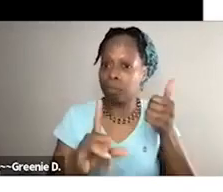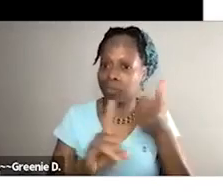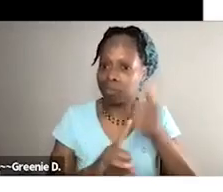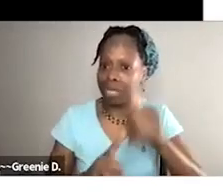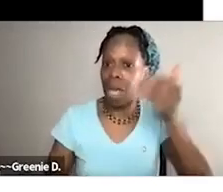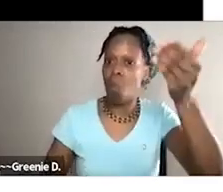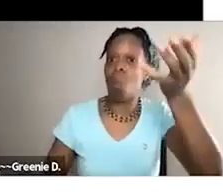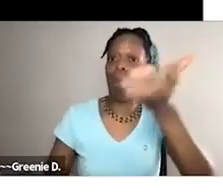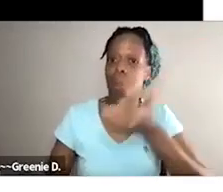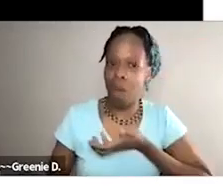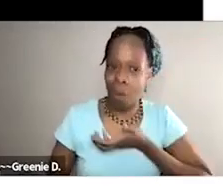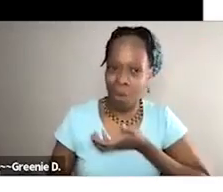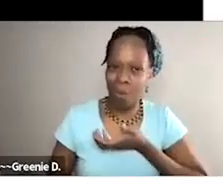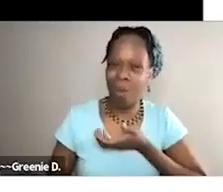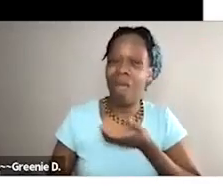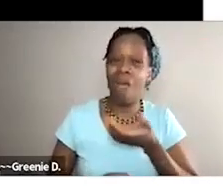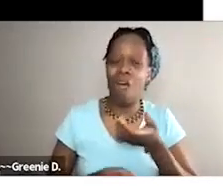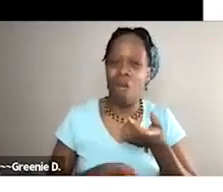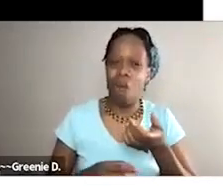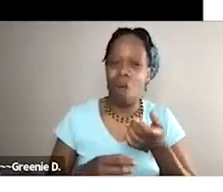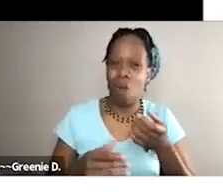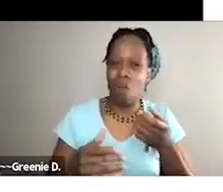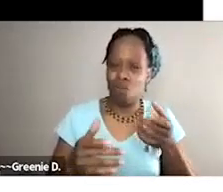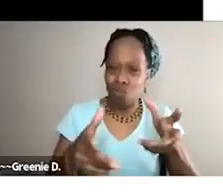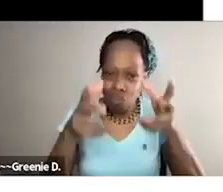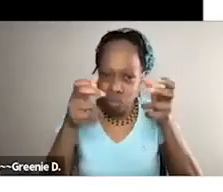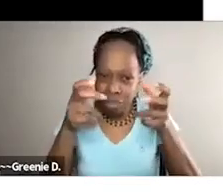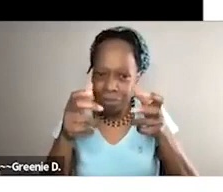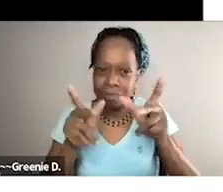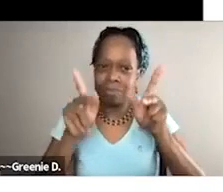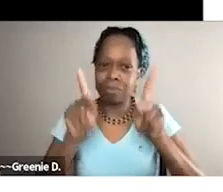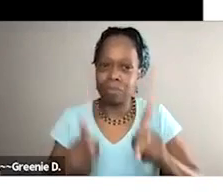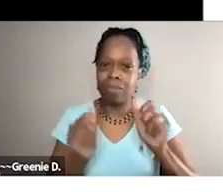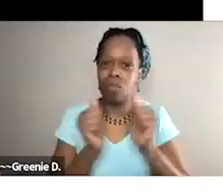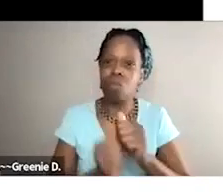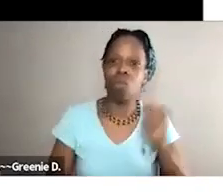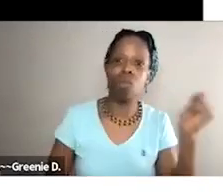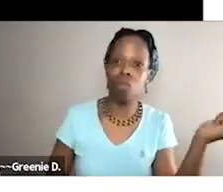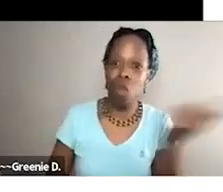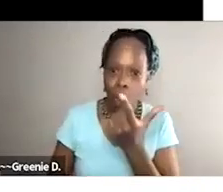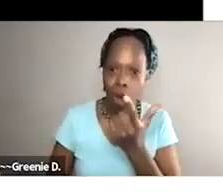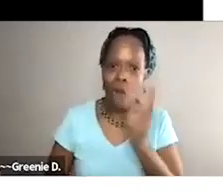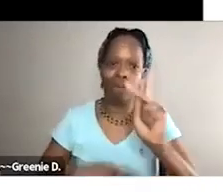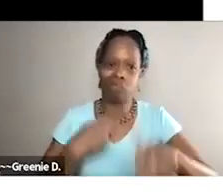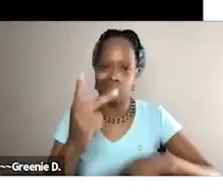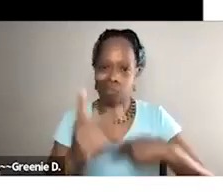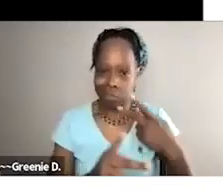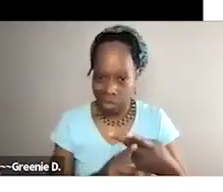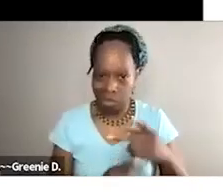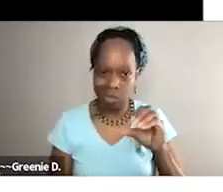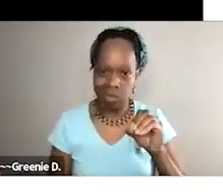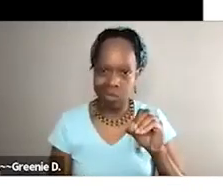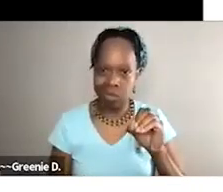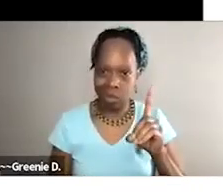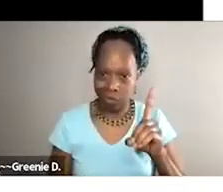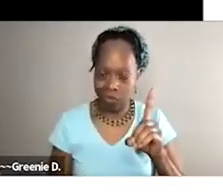disabilities. This is certainly not an exhaustive list, but physical, cognitive, mental health, and sensory disabilities